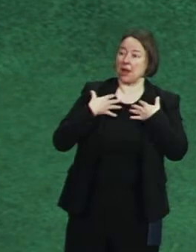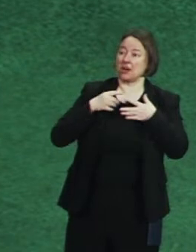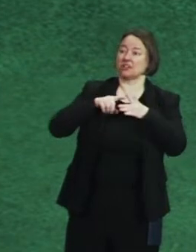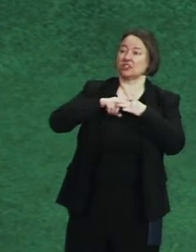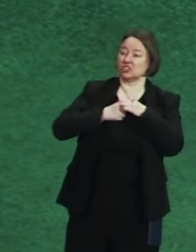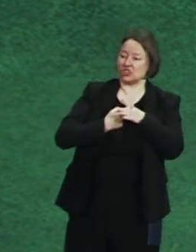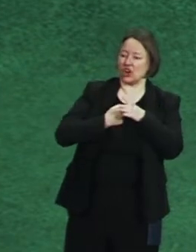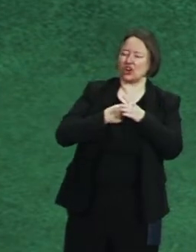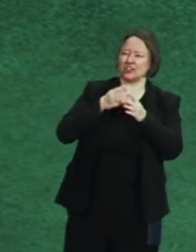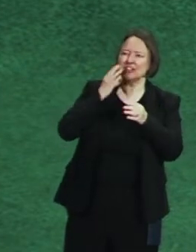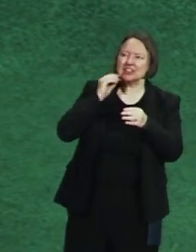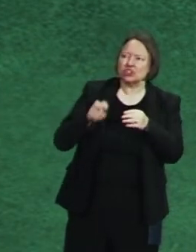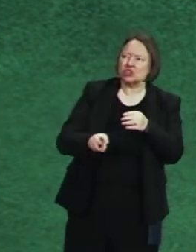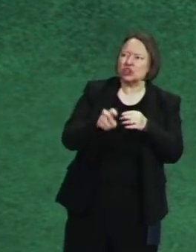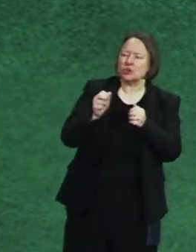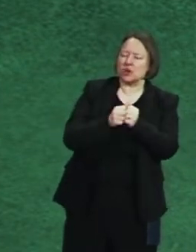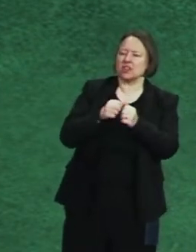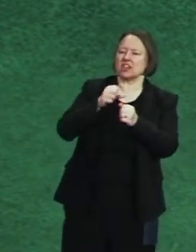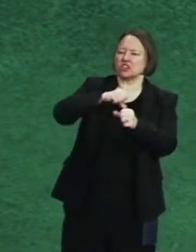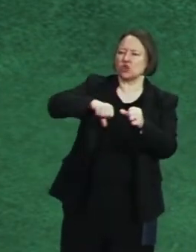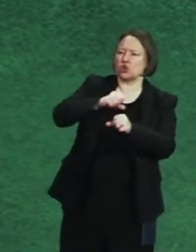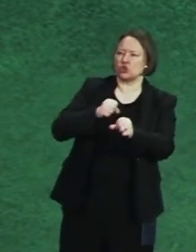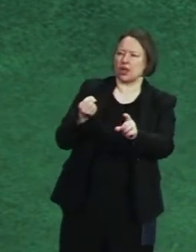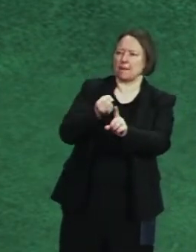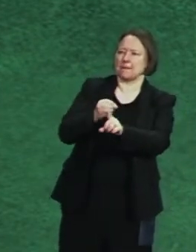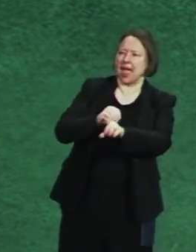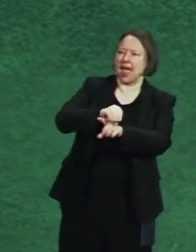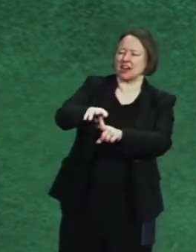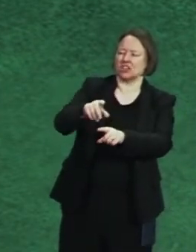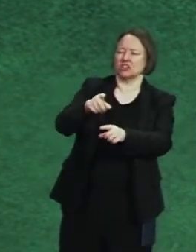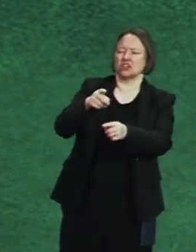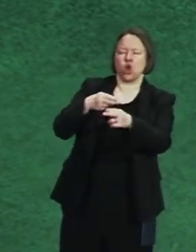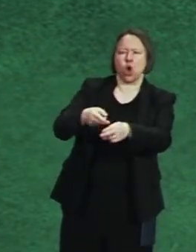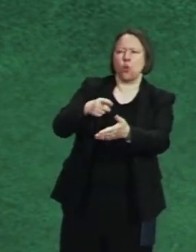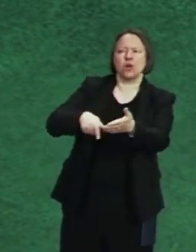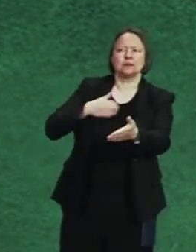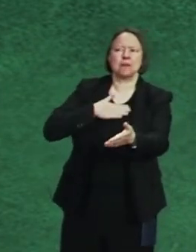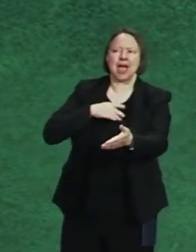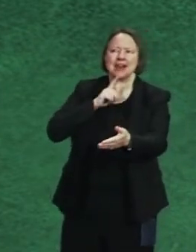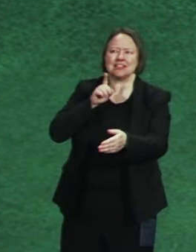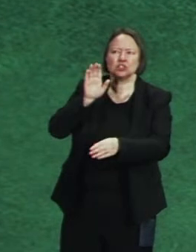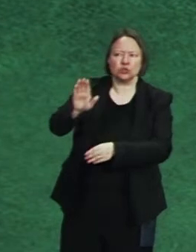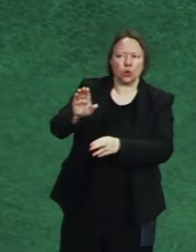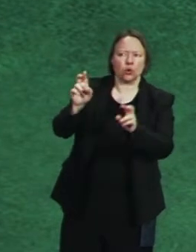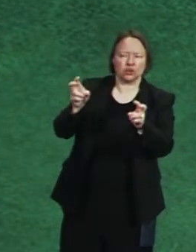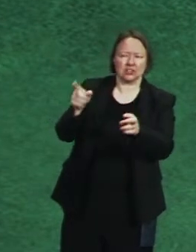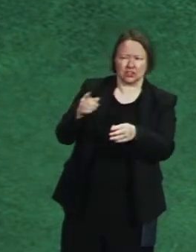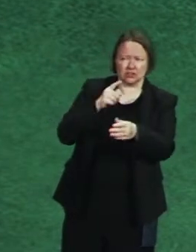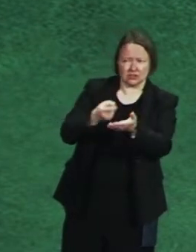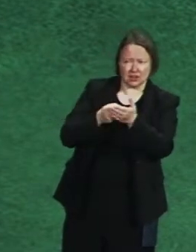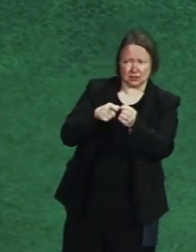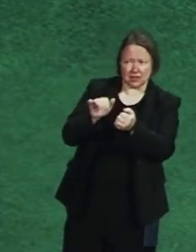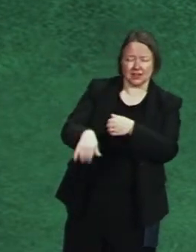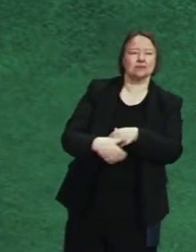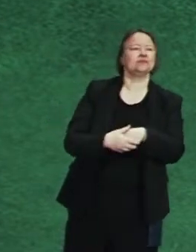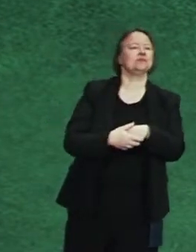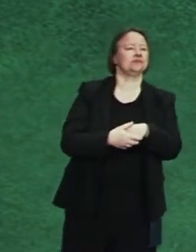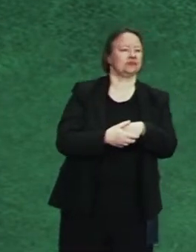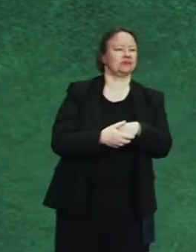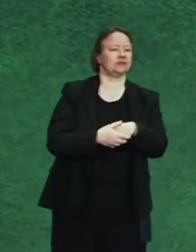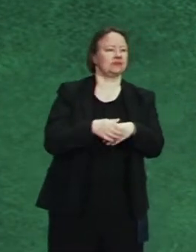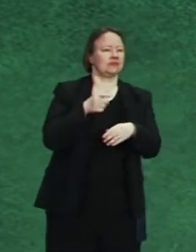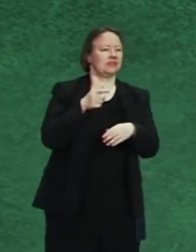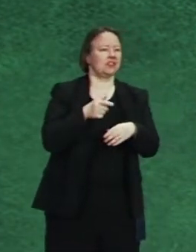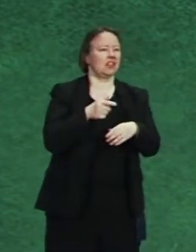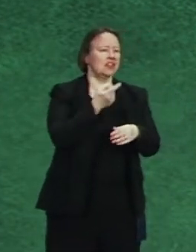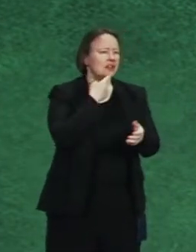this journey in social impact through a book called What's Mine is Yours. Can you tell us about that? But I couldn't get the